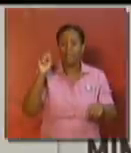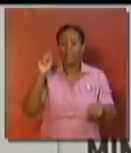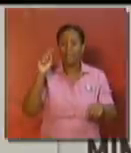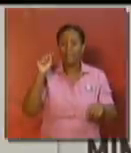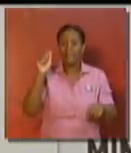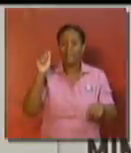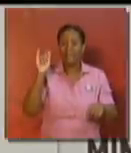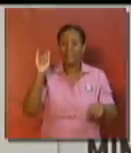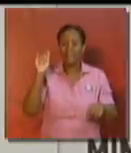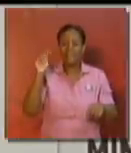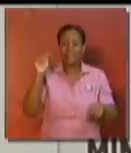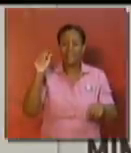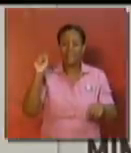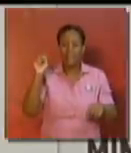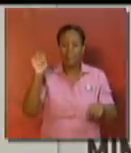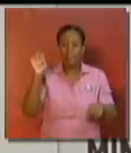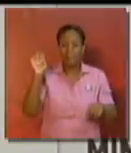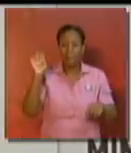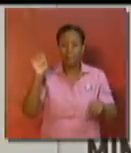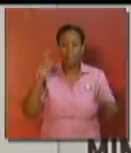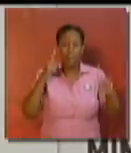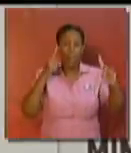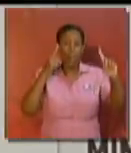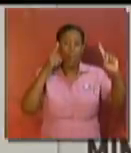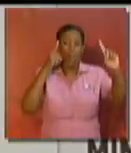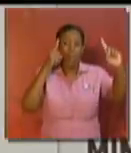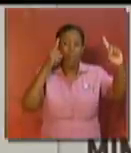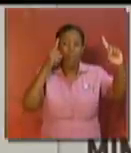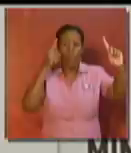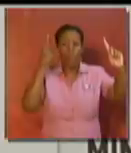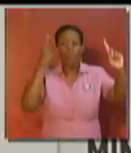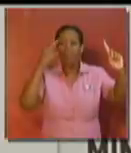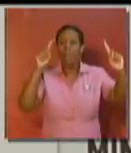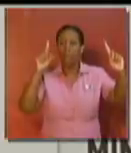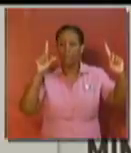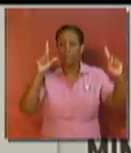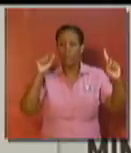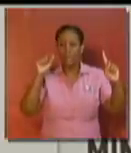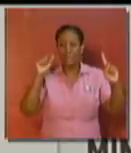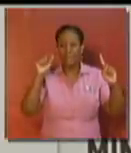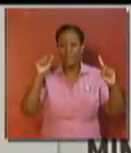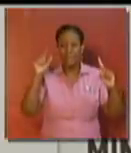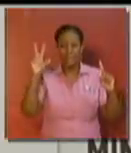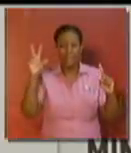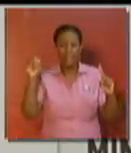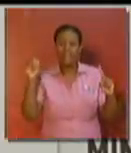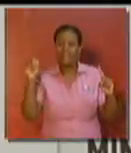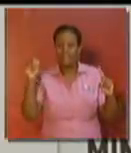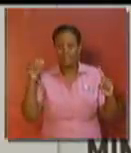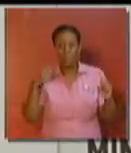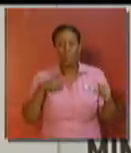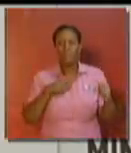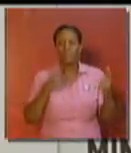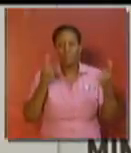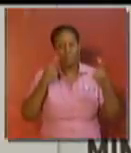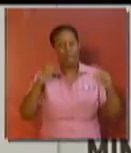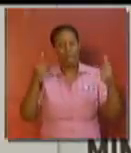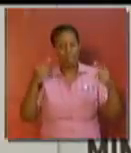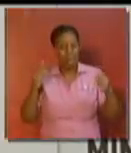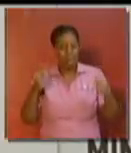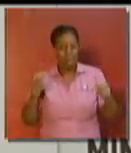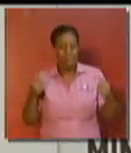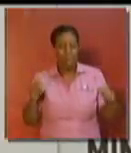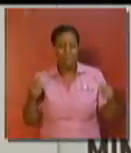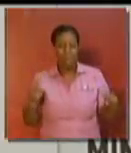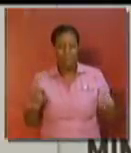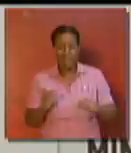set for all the way for the year 2030. For the past 4 consecutive years, we've actually continued to achieve those targets. So